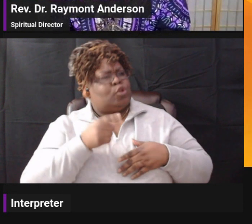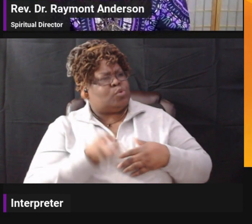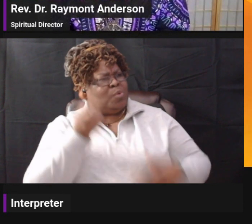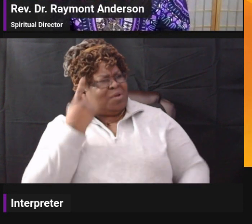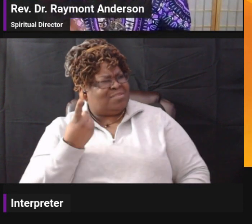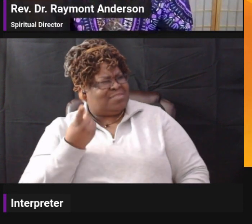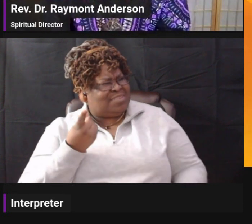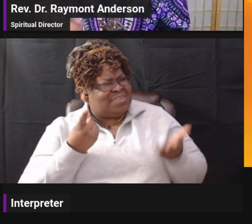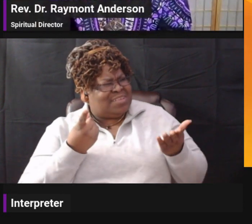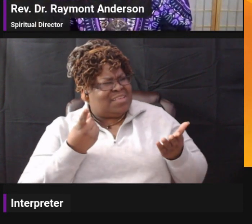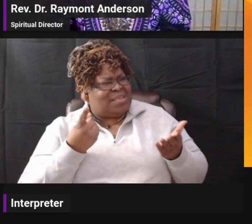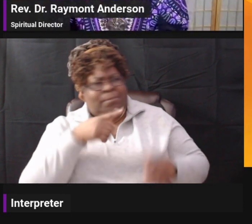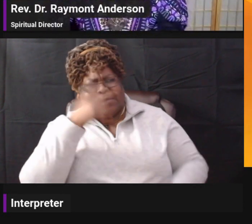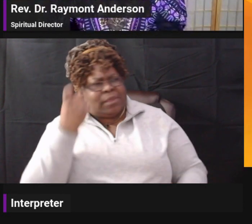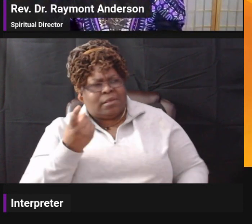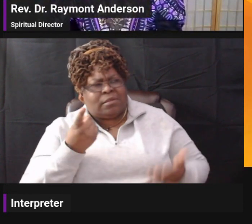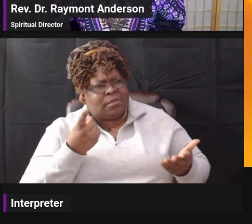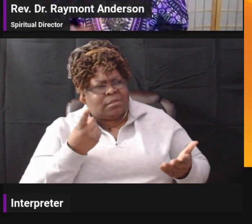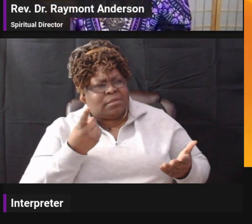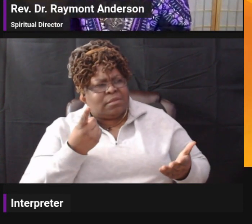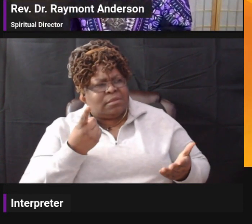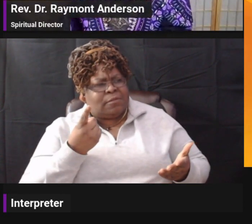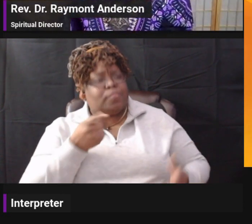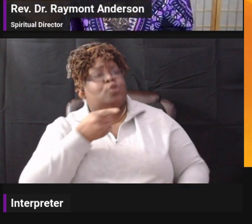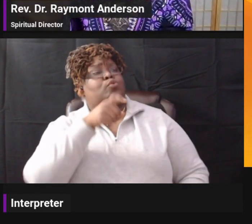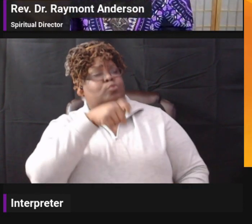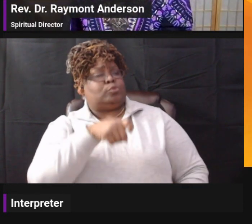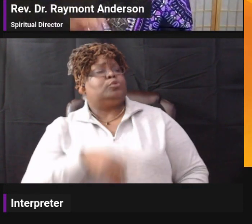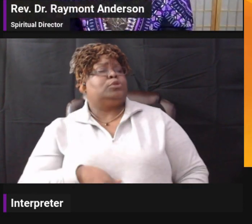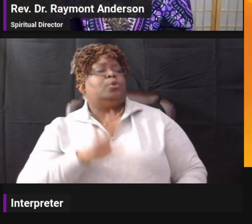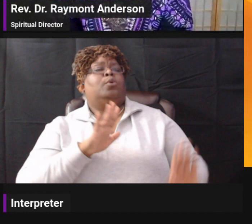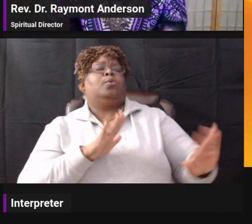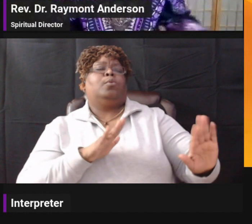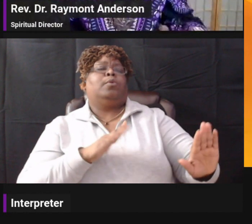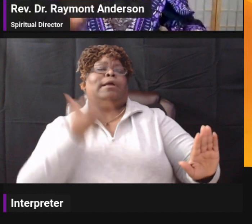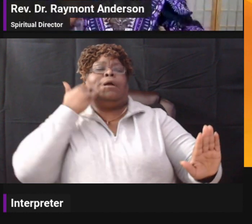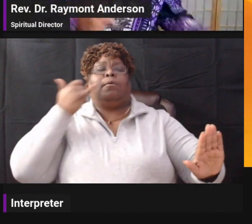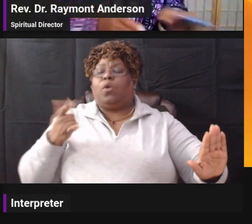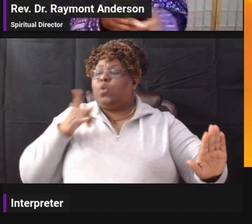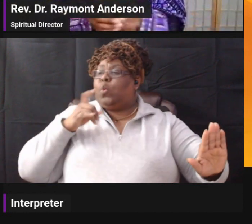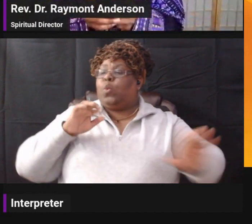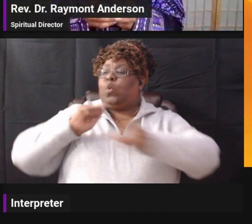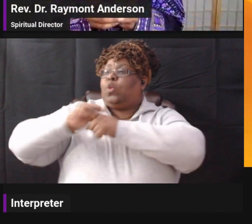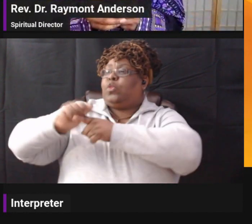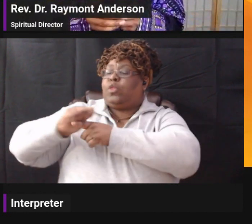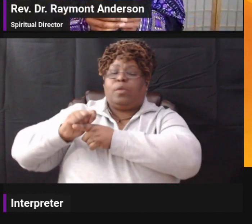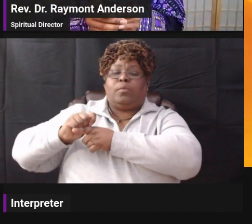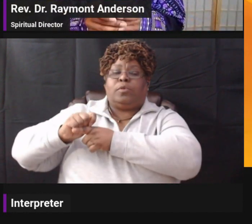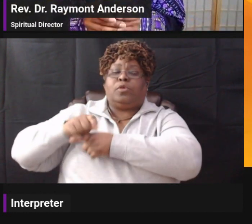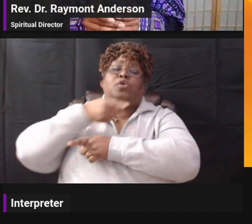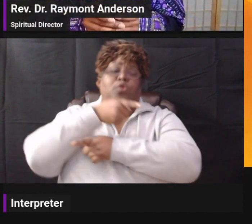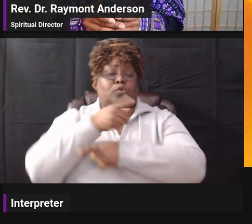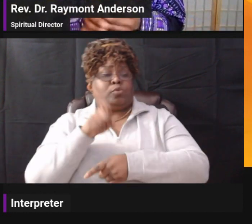What are you doing? You do realize... Well, because do you need to hold on? I'm calling the therapist